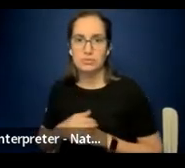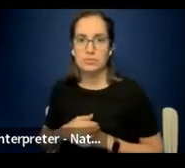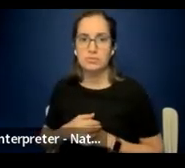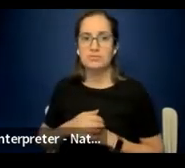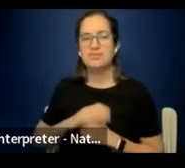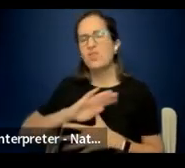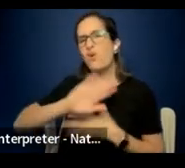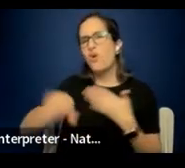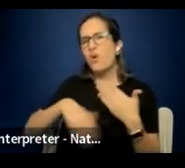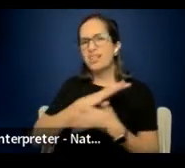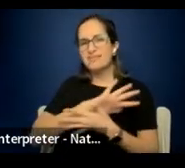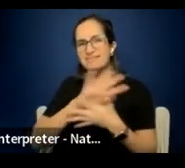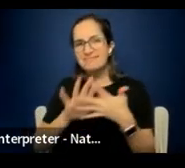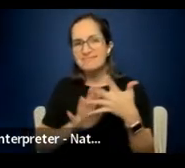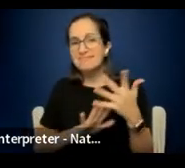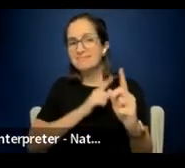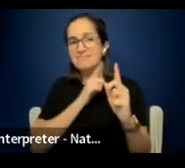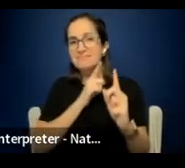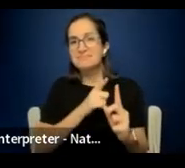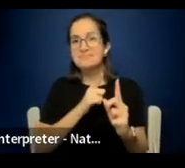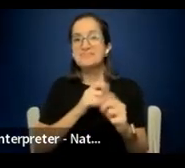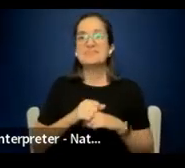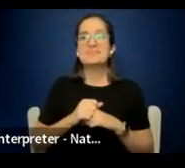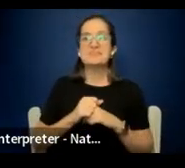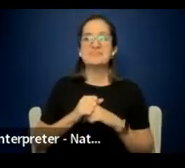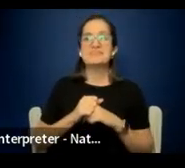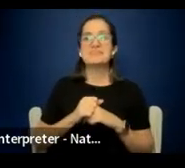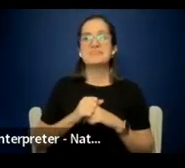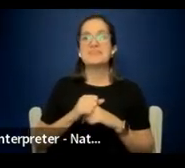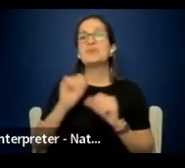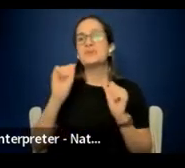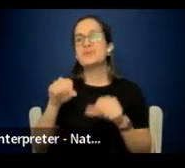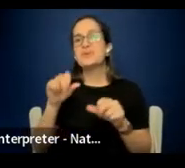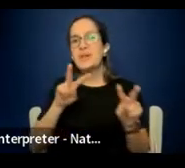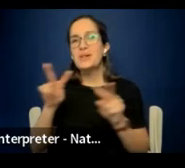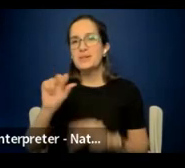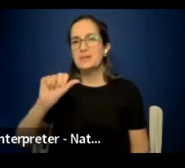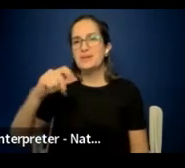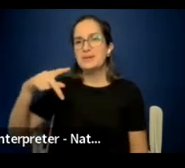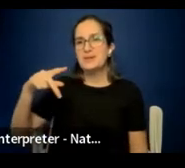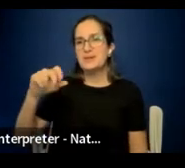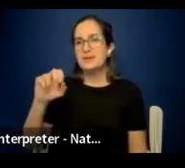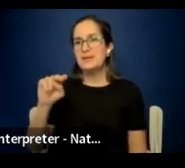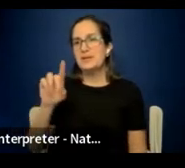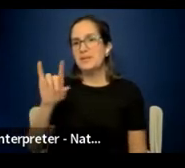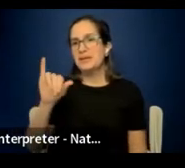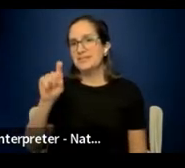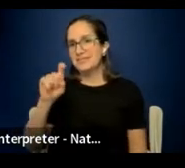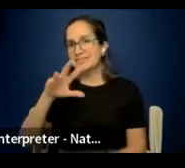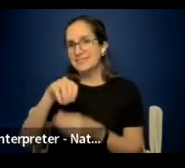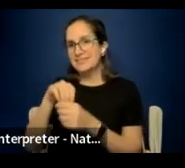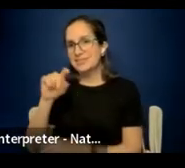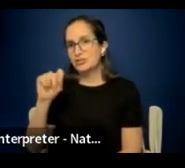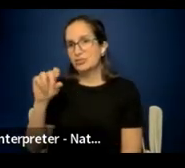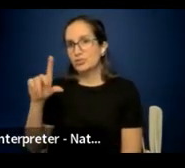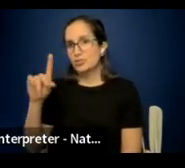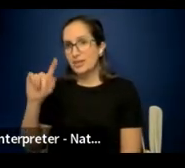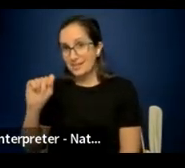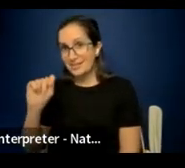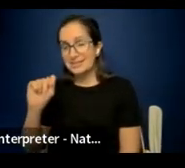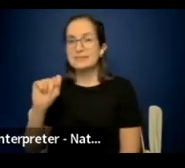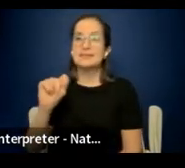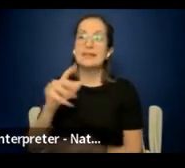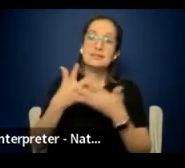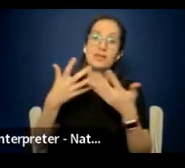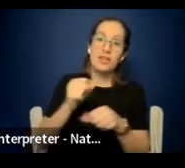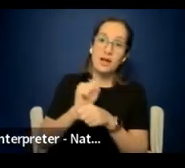that is to say, reference the appendix section of our toolkit. This is a lot of, you know, work that we're investing in,